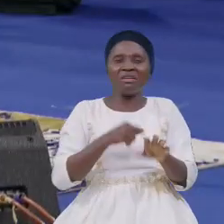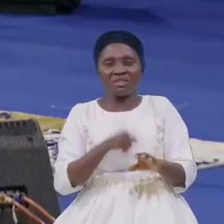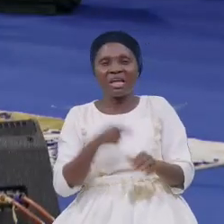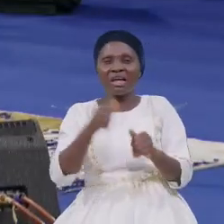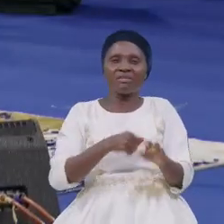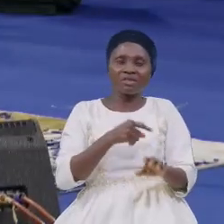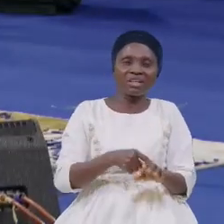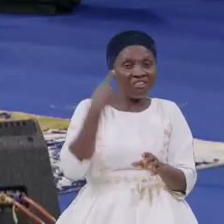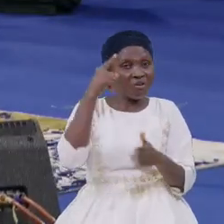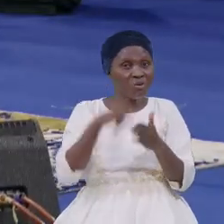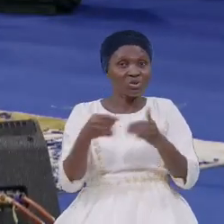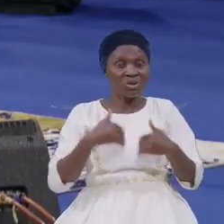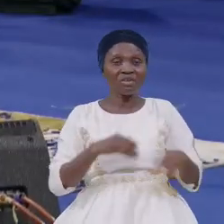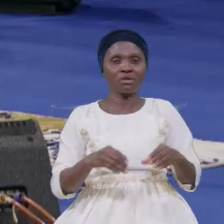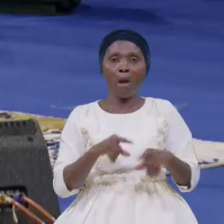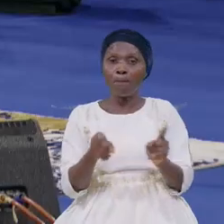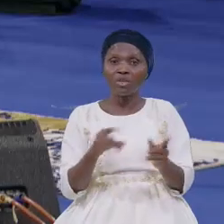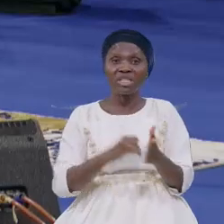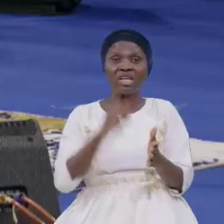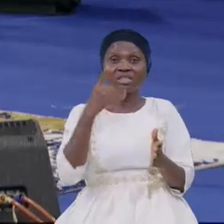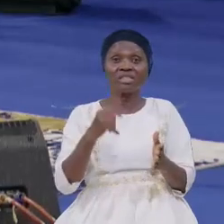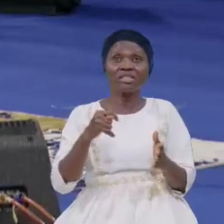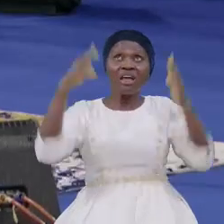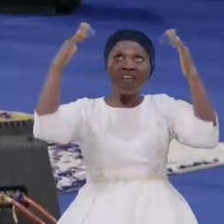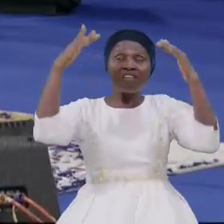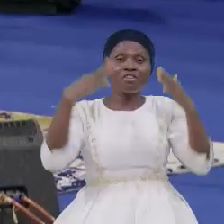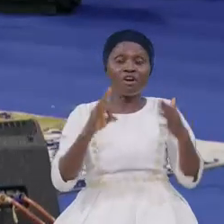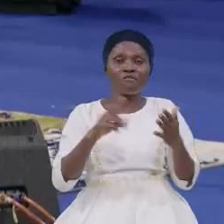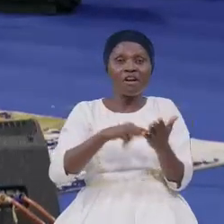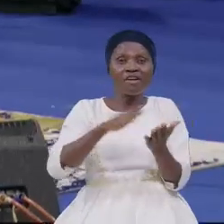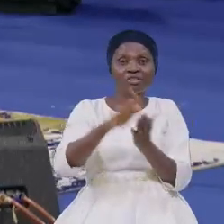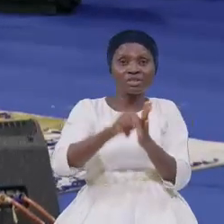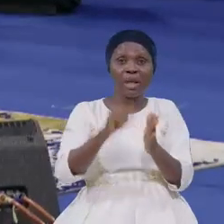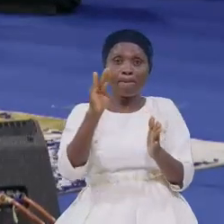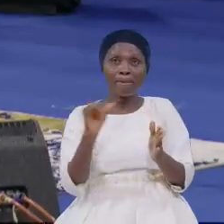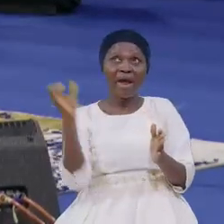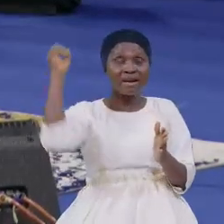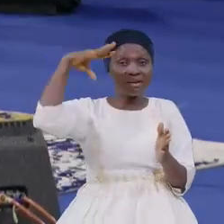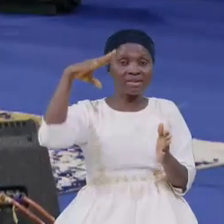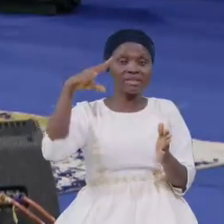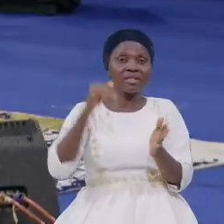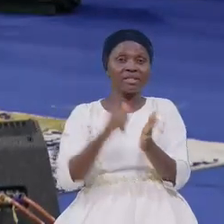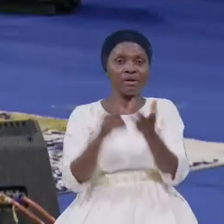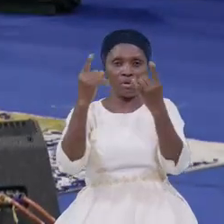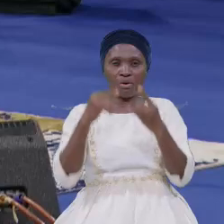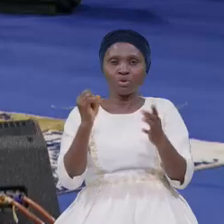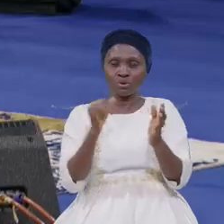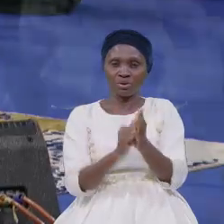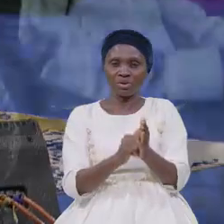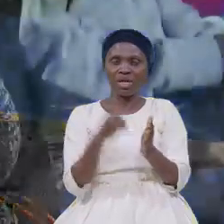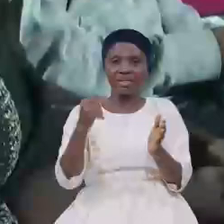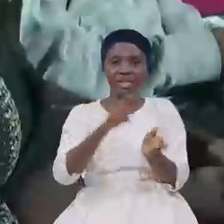the rain of righteousness by grace that comes, so that the repentance